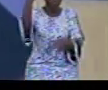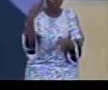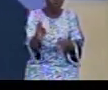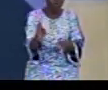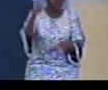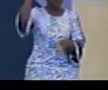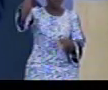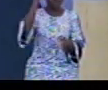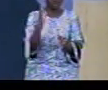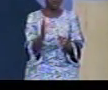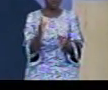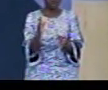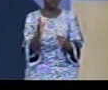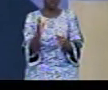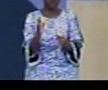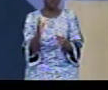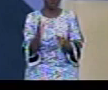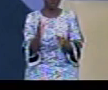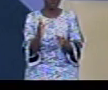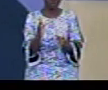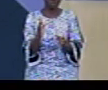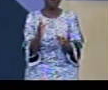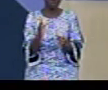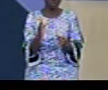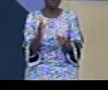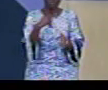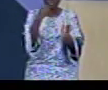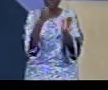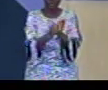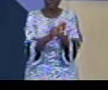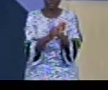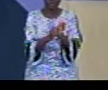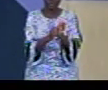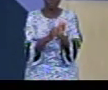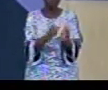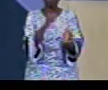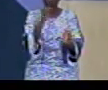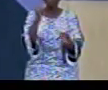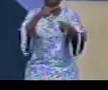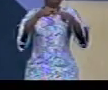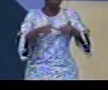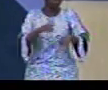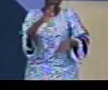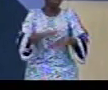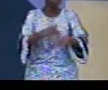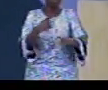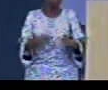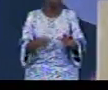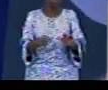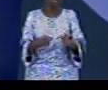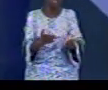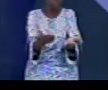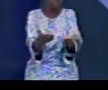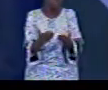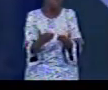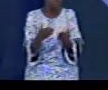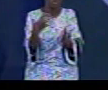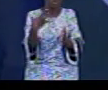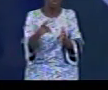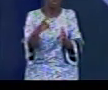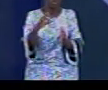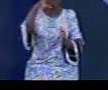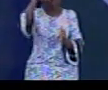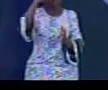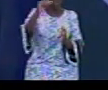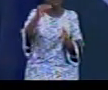It says, this one does not depend on the will of man. Somebody says, no, I don't want you